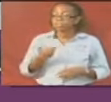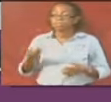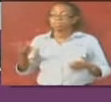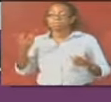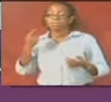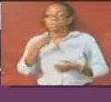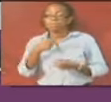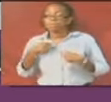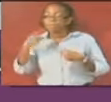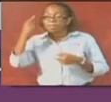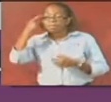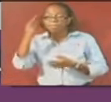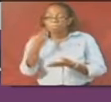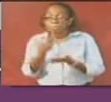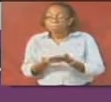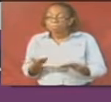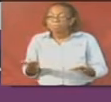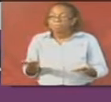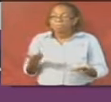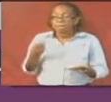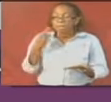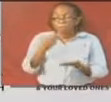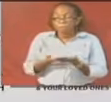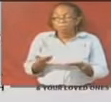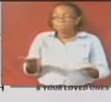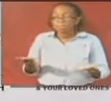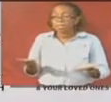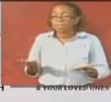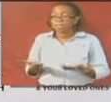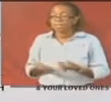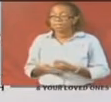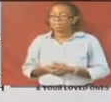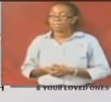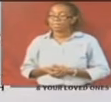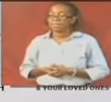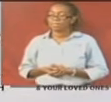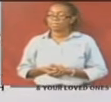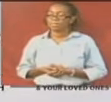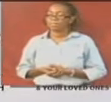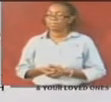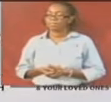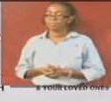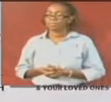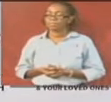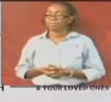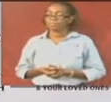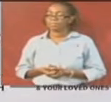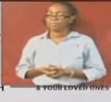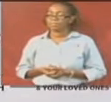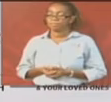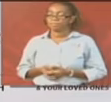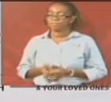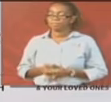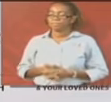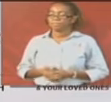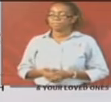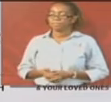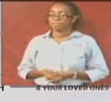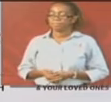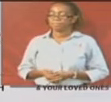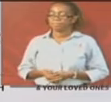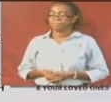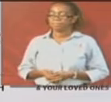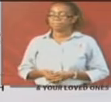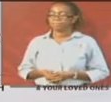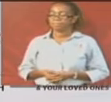access those numbers? Thank you. Thank you very much. Dr. Hines? Okay, the first question was,